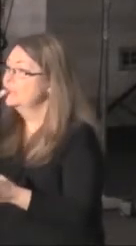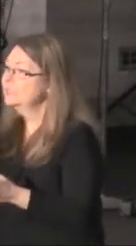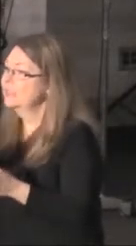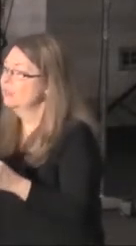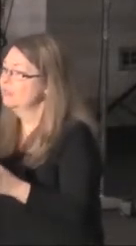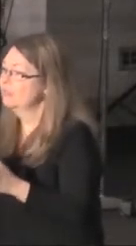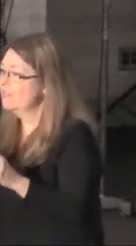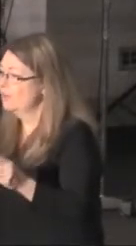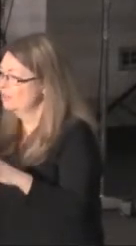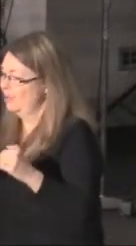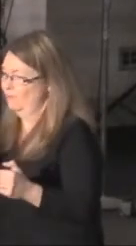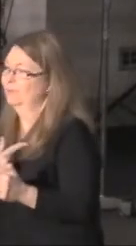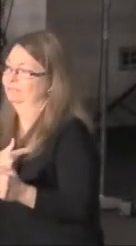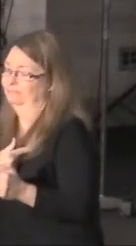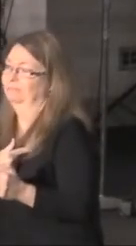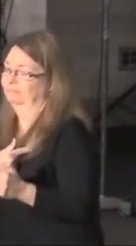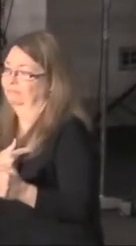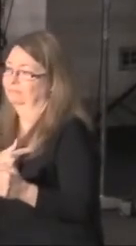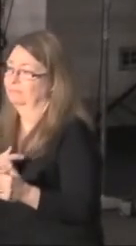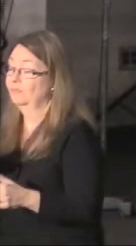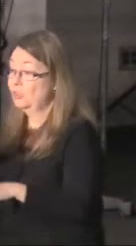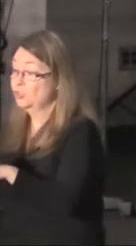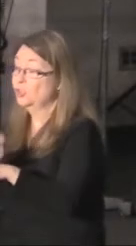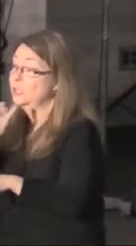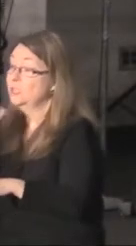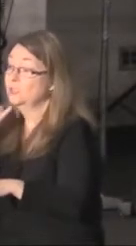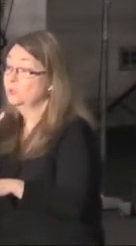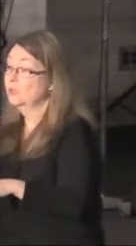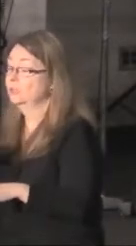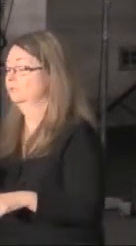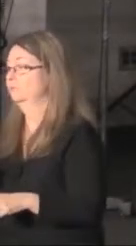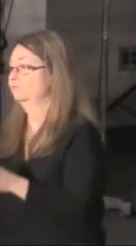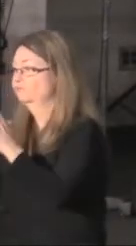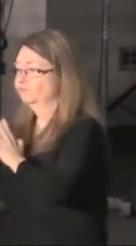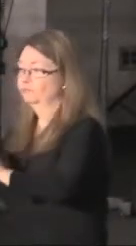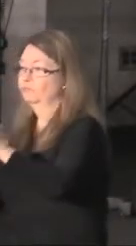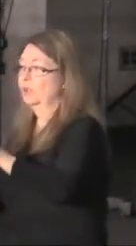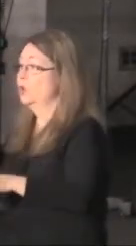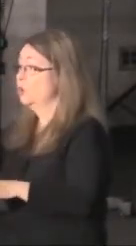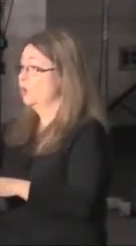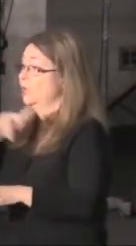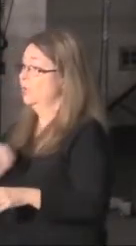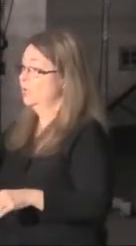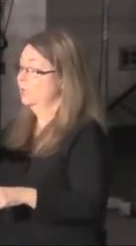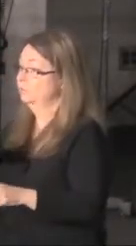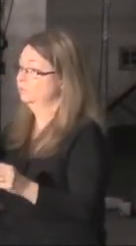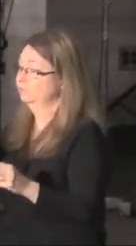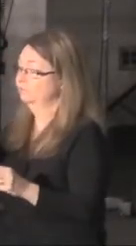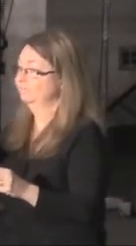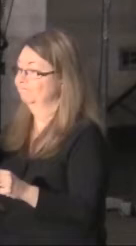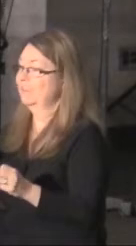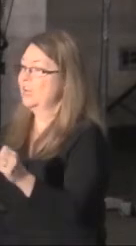things differently than we are. The Church of Israel, 700 years before Jesus was born, the northern kingdom was being destroyed by the Assyrians.